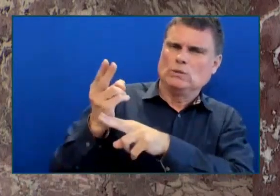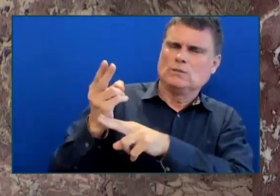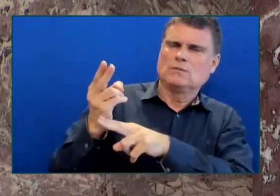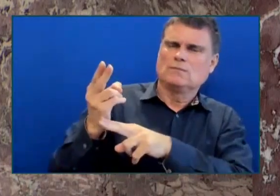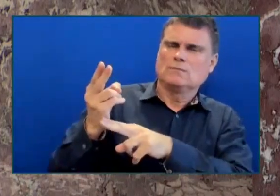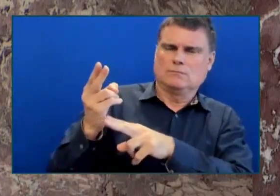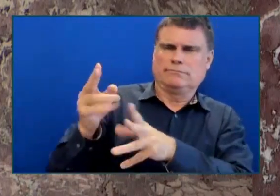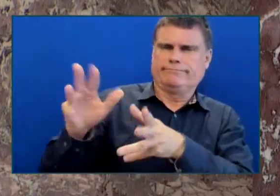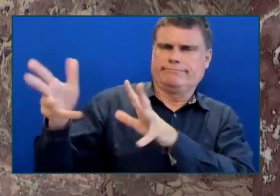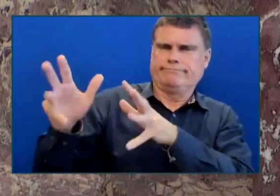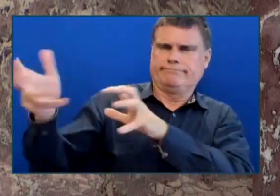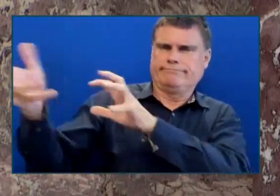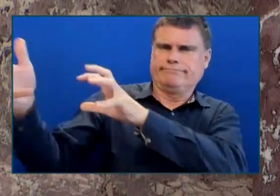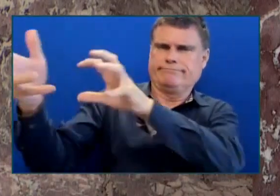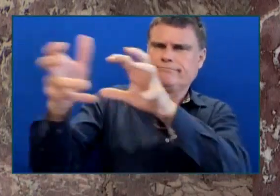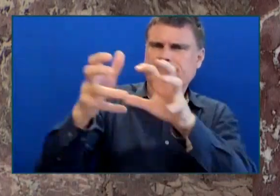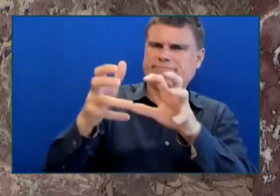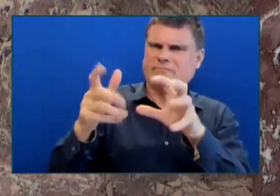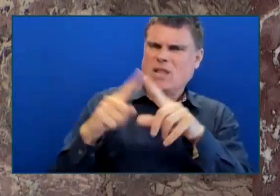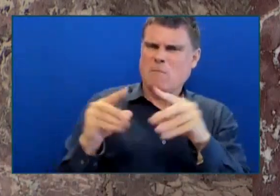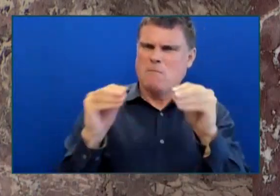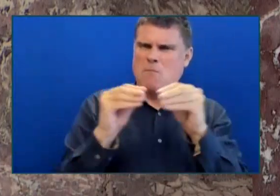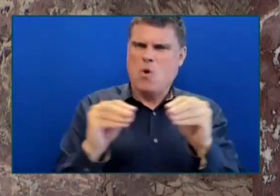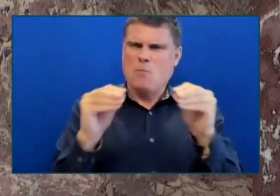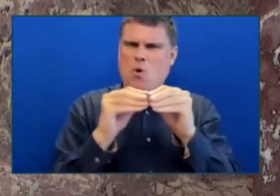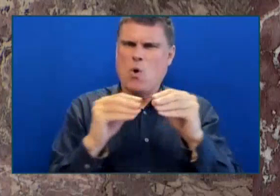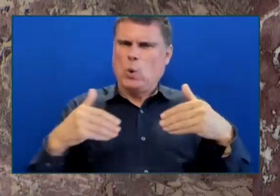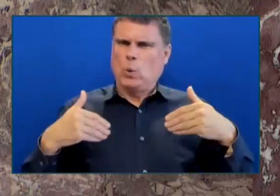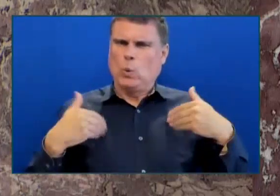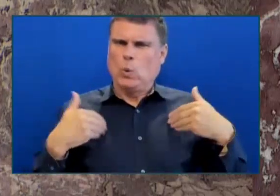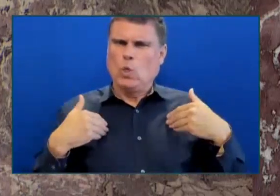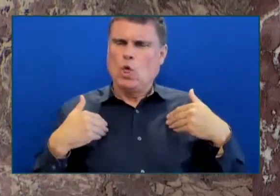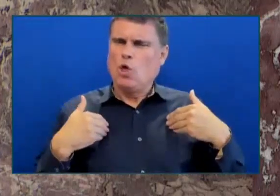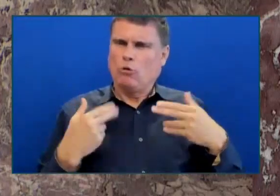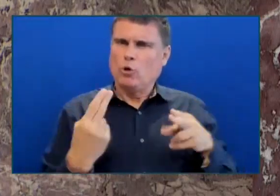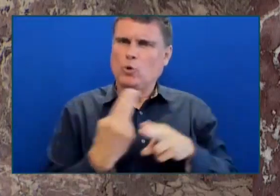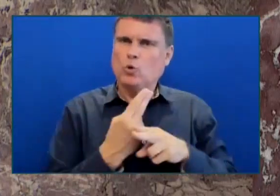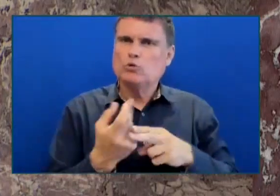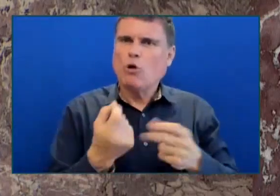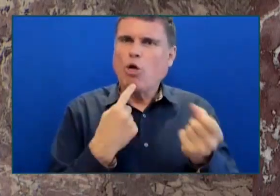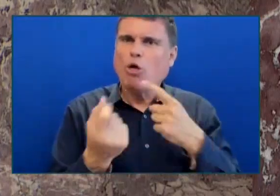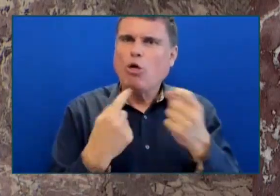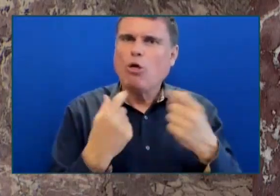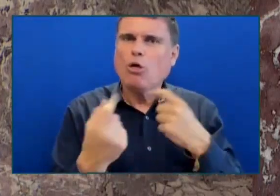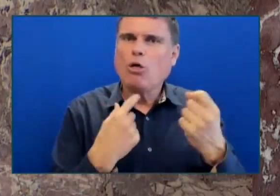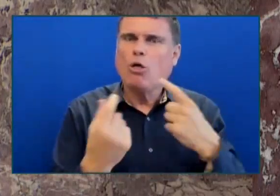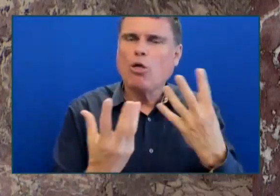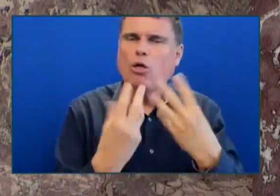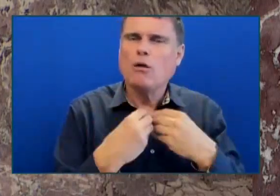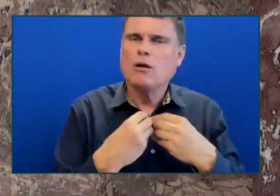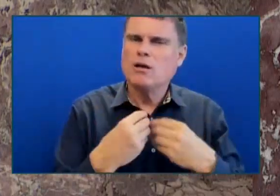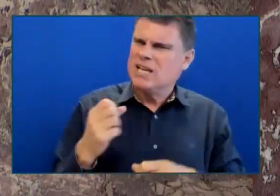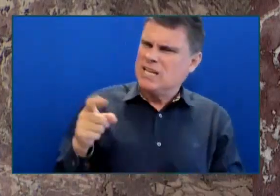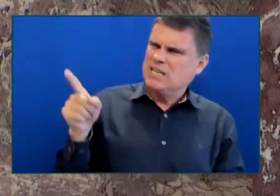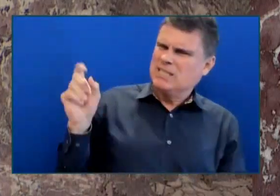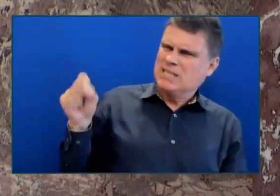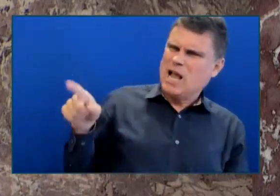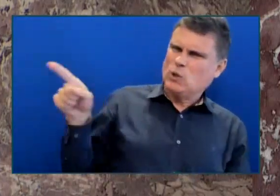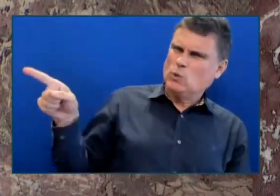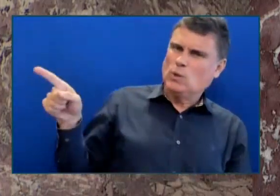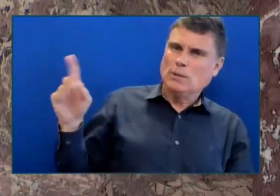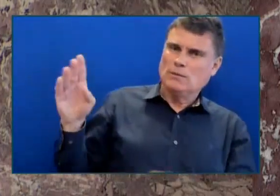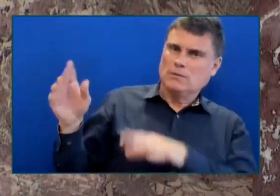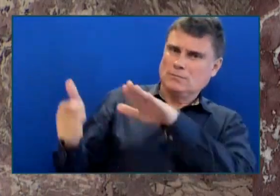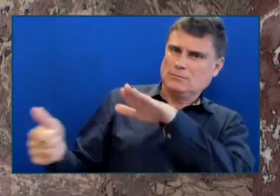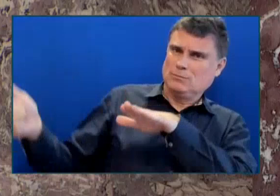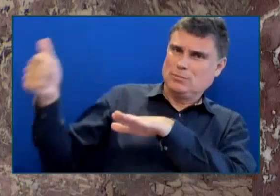Can the Premier confirm that specialists in addiction medicine are so alarmed by the consequences of